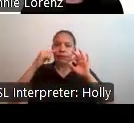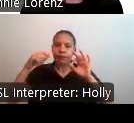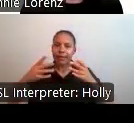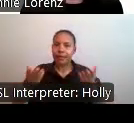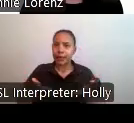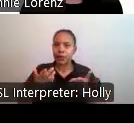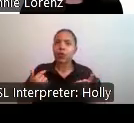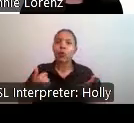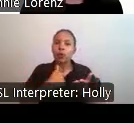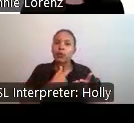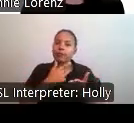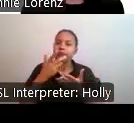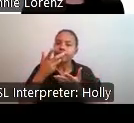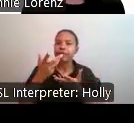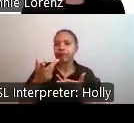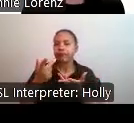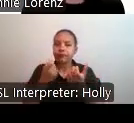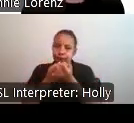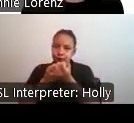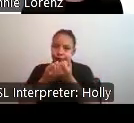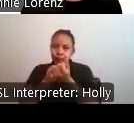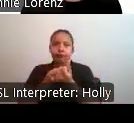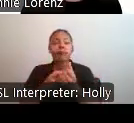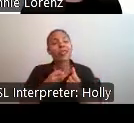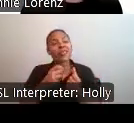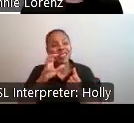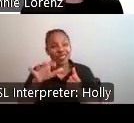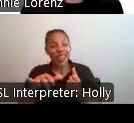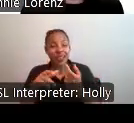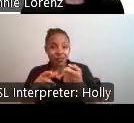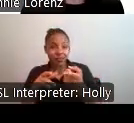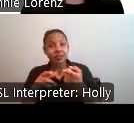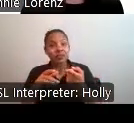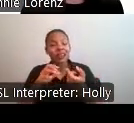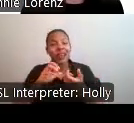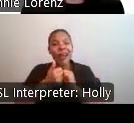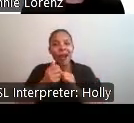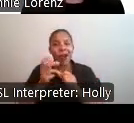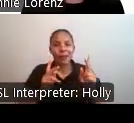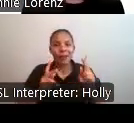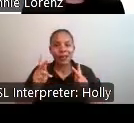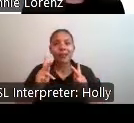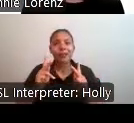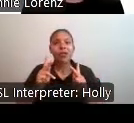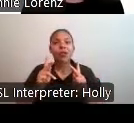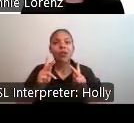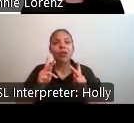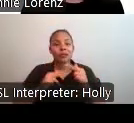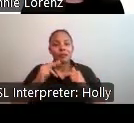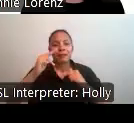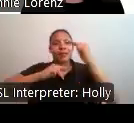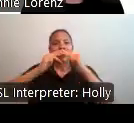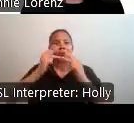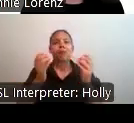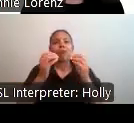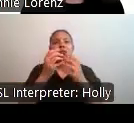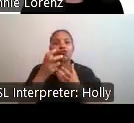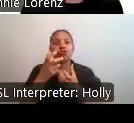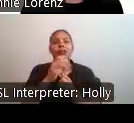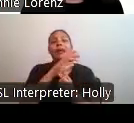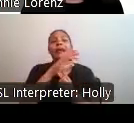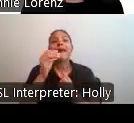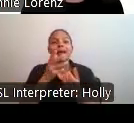create trust, and trust builds connection. That's how people move from surviving to thriving, and how we support